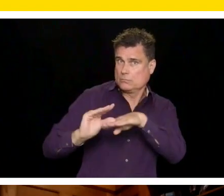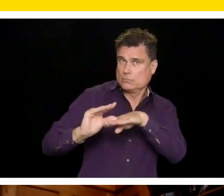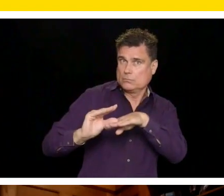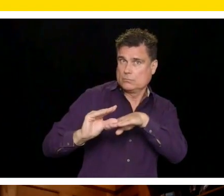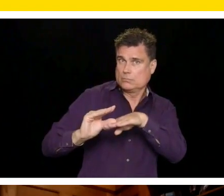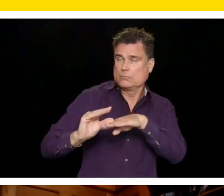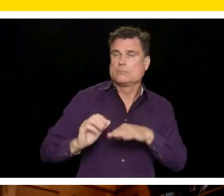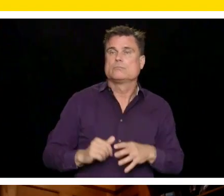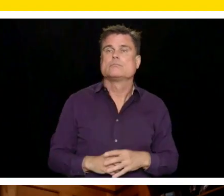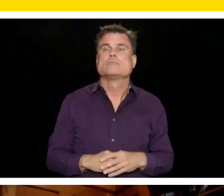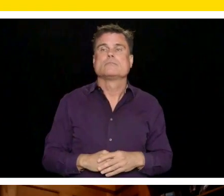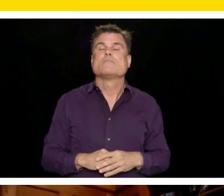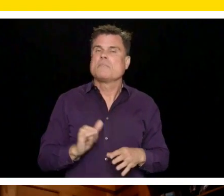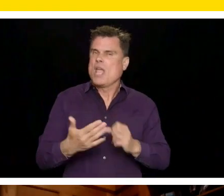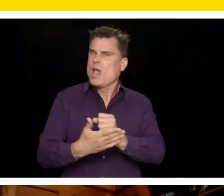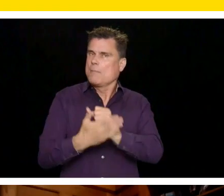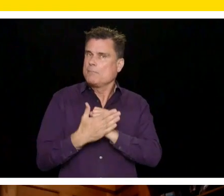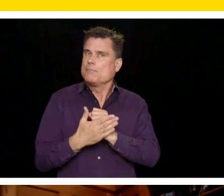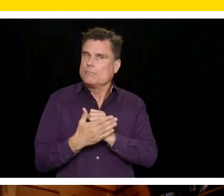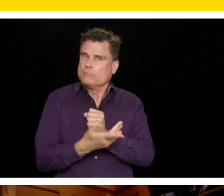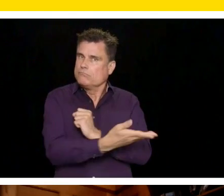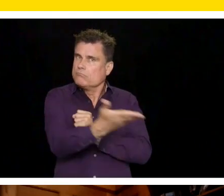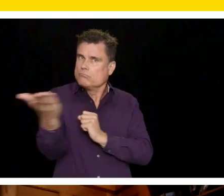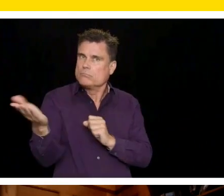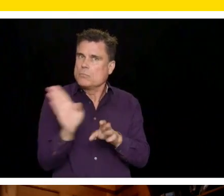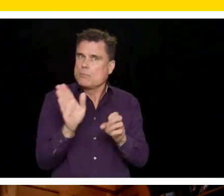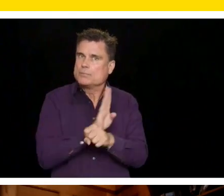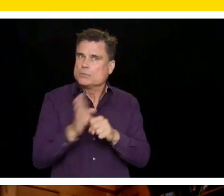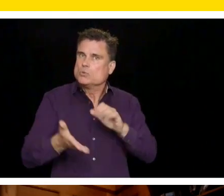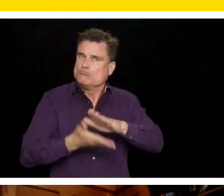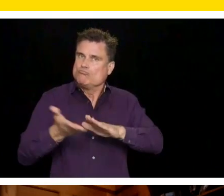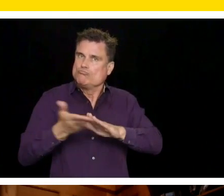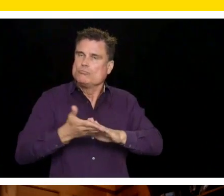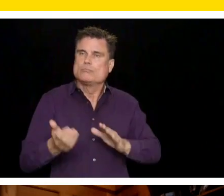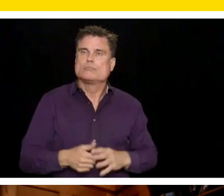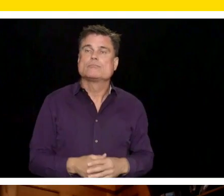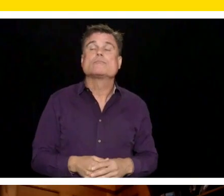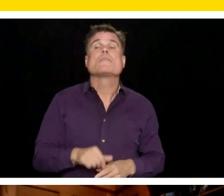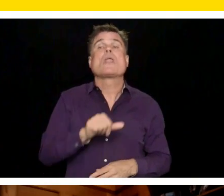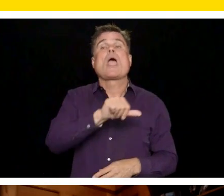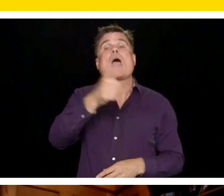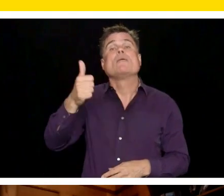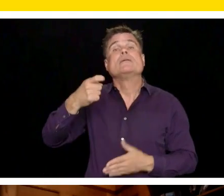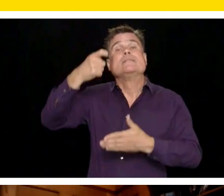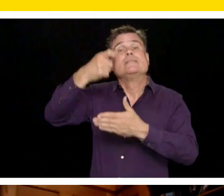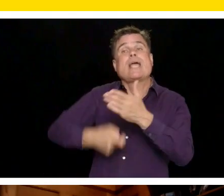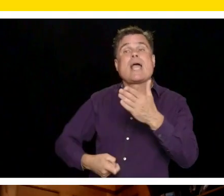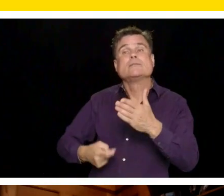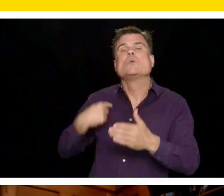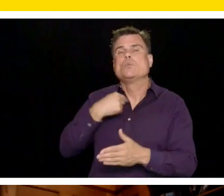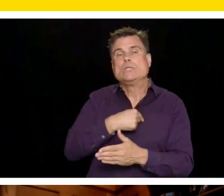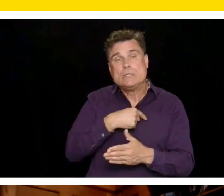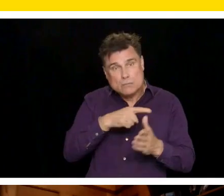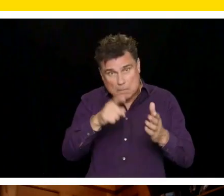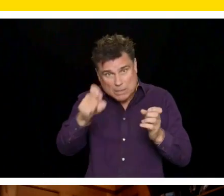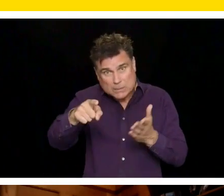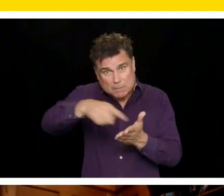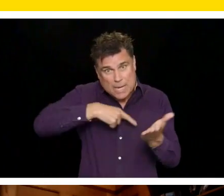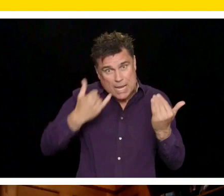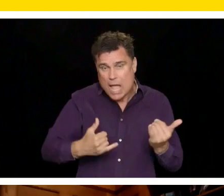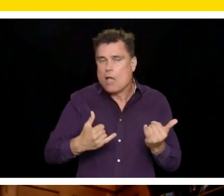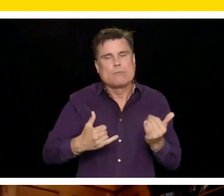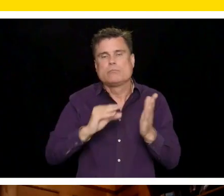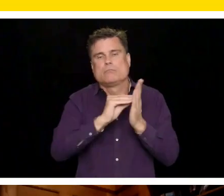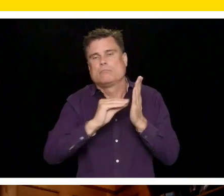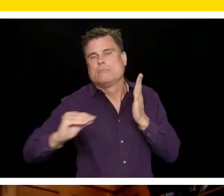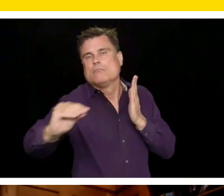businesses is that we've deferred other taxes. We've deferred the employer health tax, which of course is an important tax to make sure that